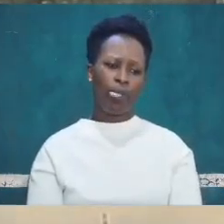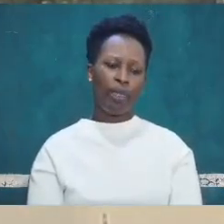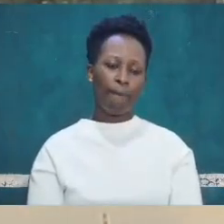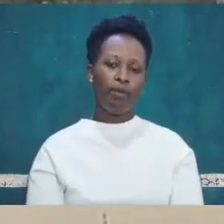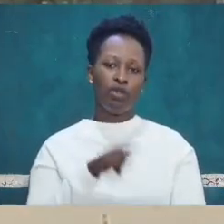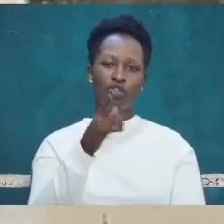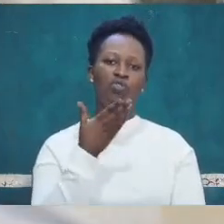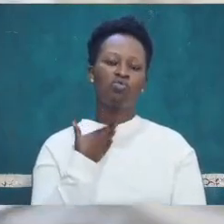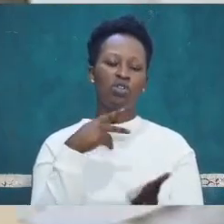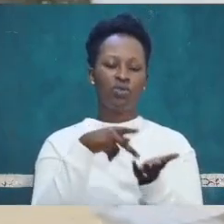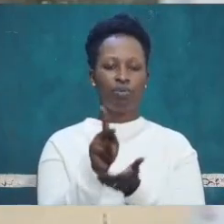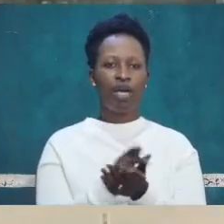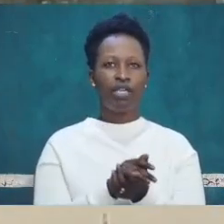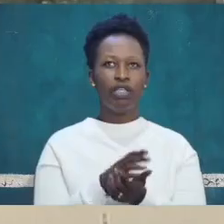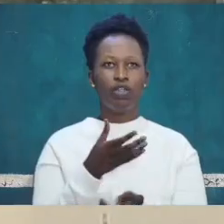you want to buy,